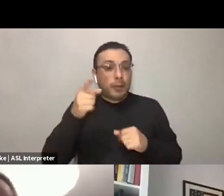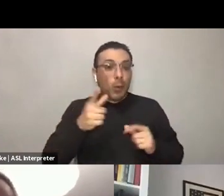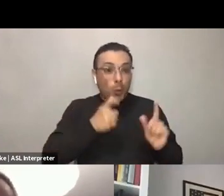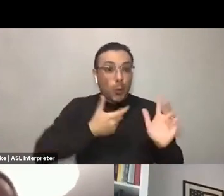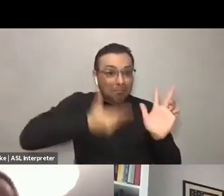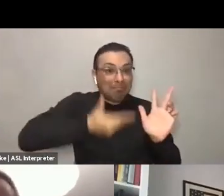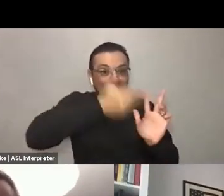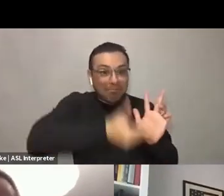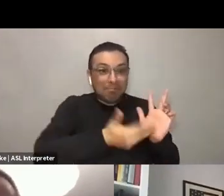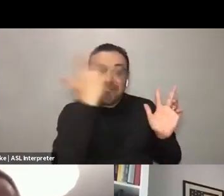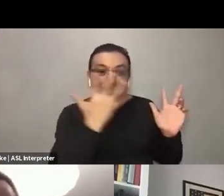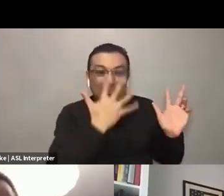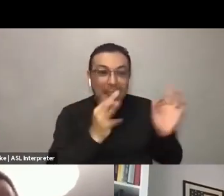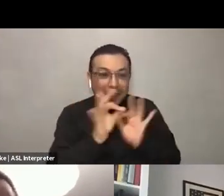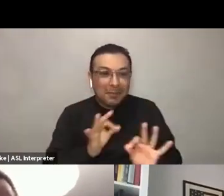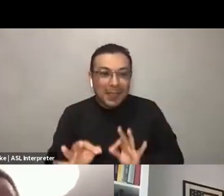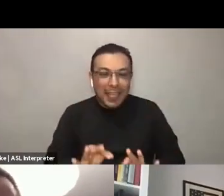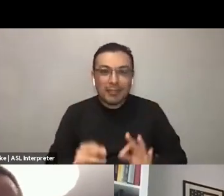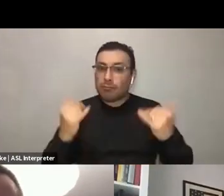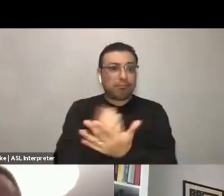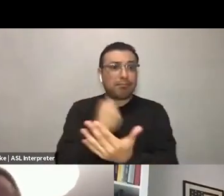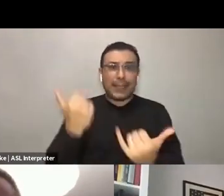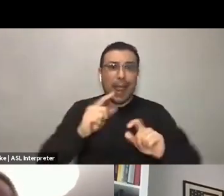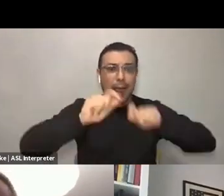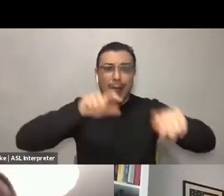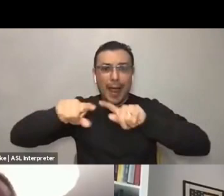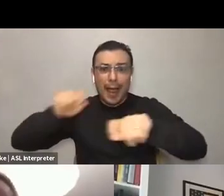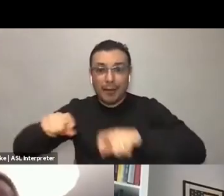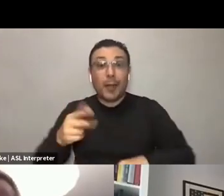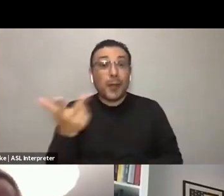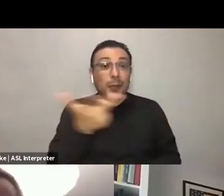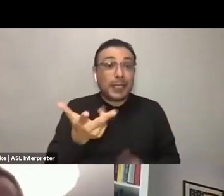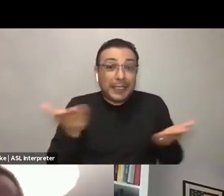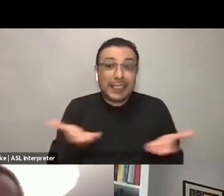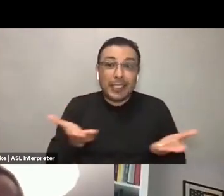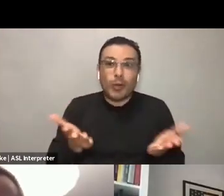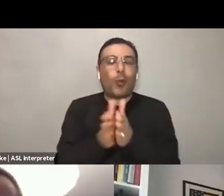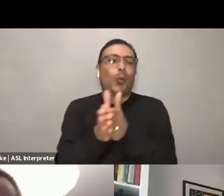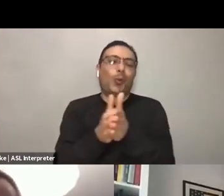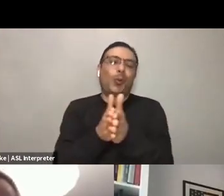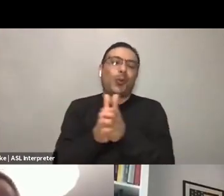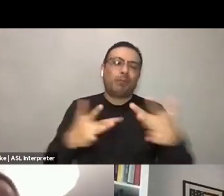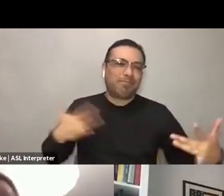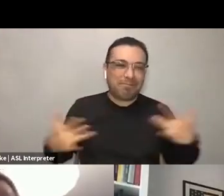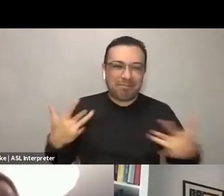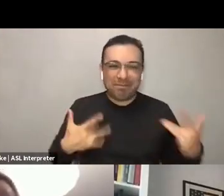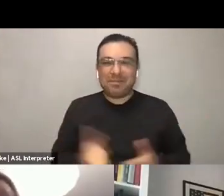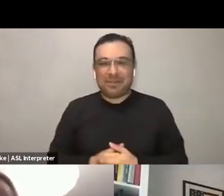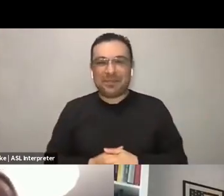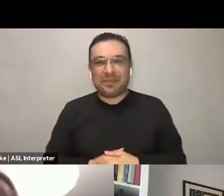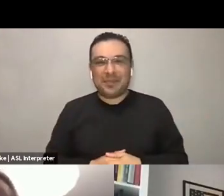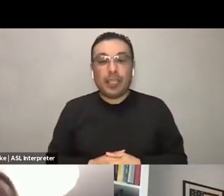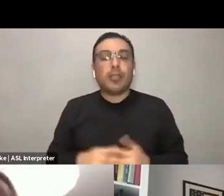in to the conversation. Really appreciate all of these folks being here. So starting with a grounding